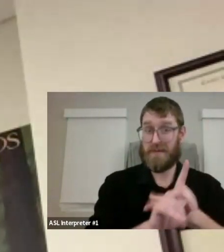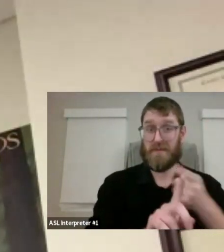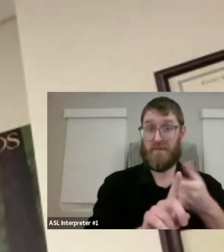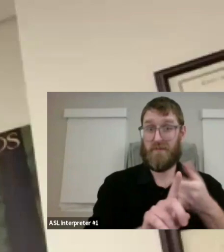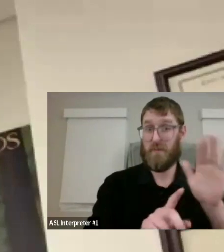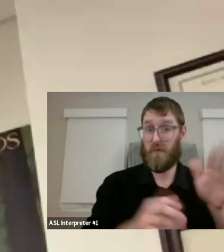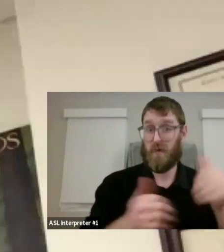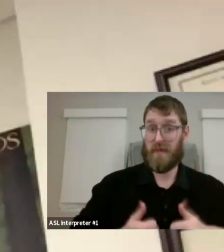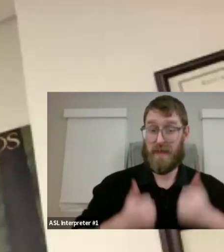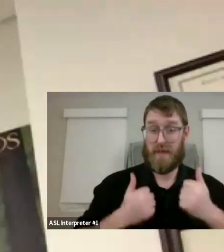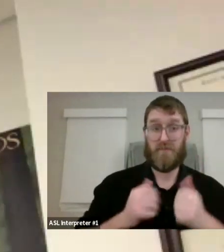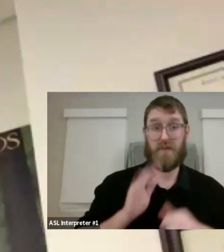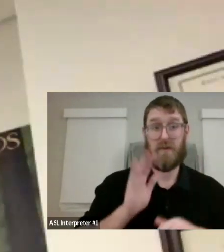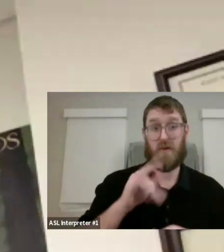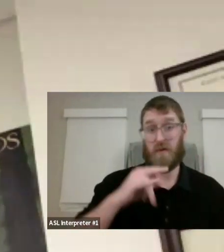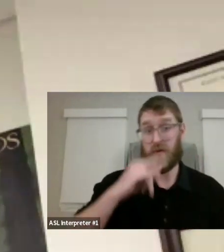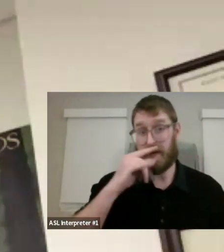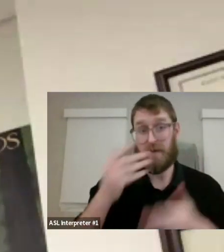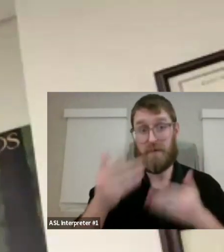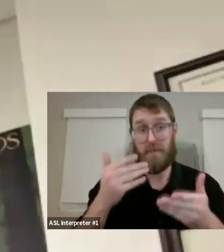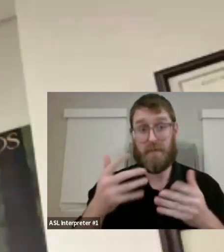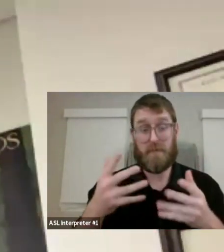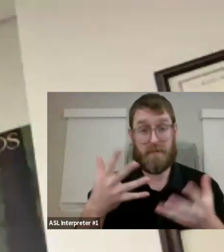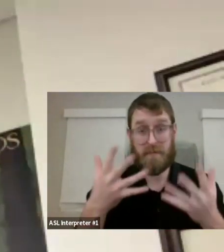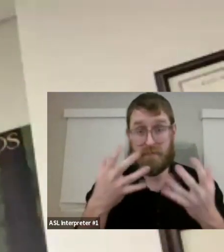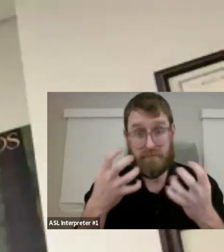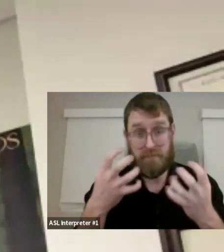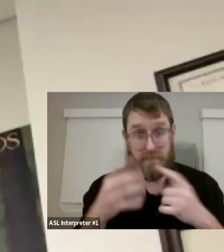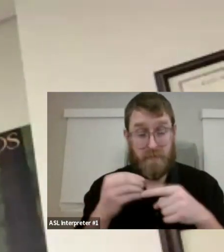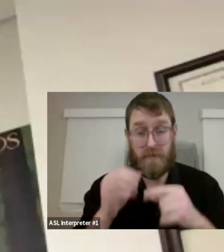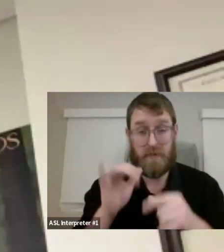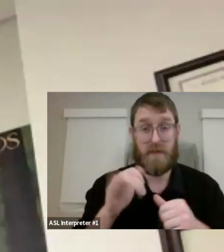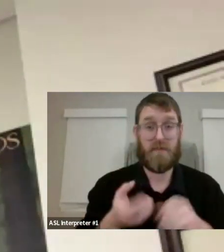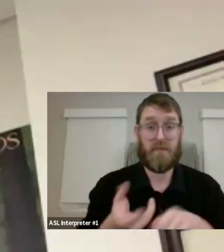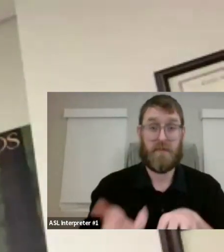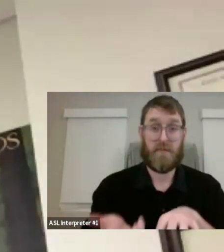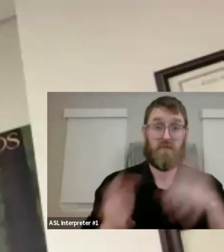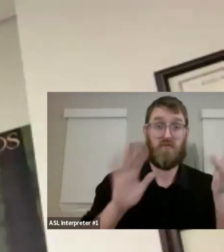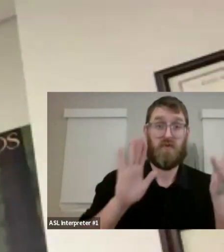child. It might cause some disruption in your family life.